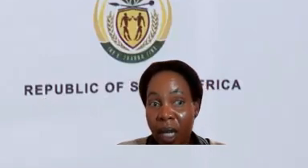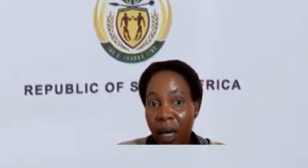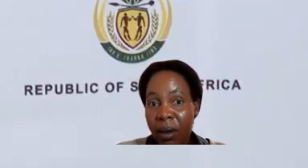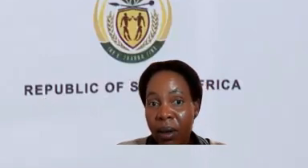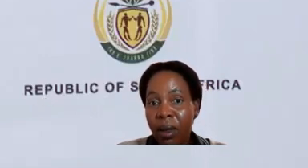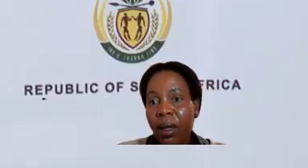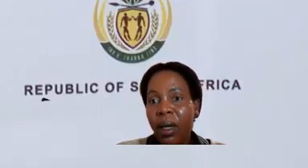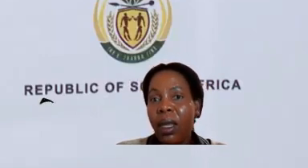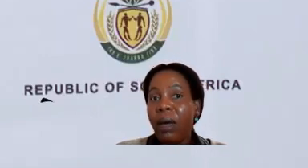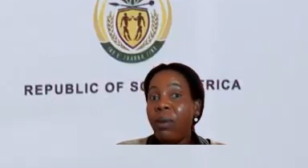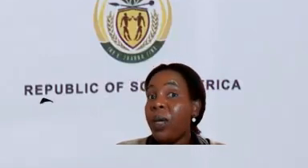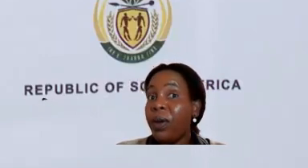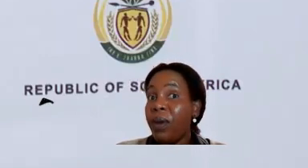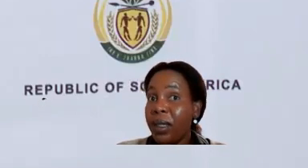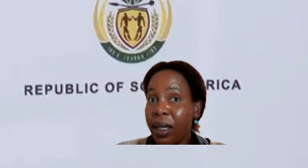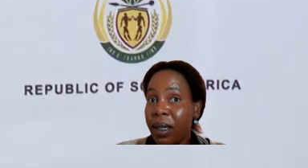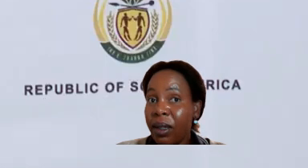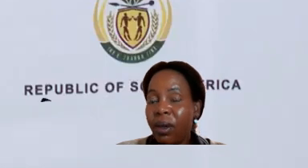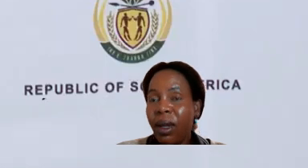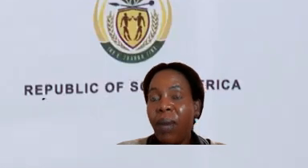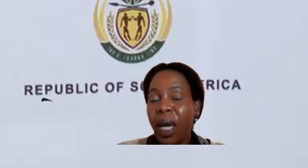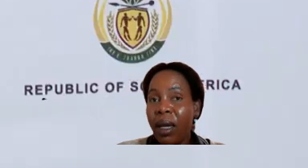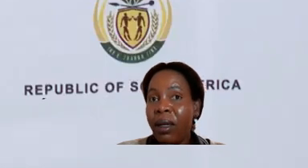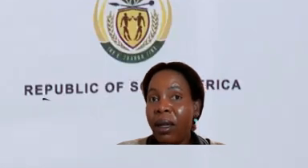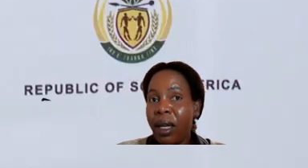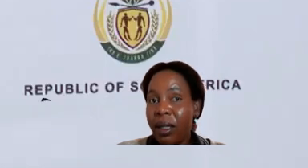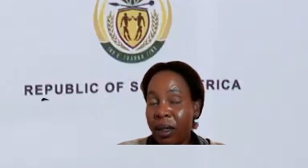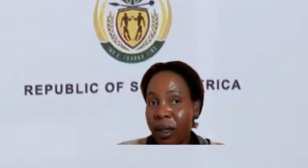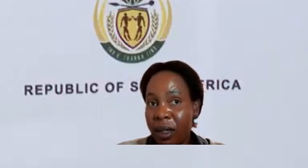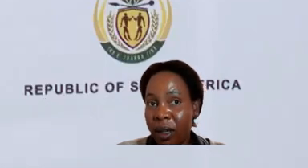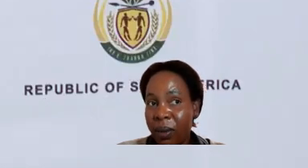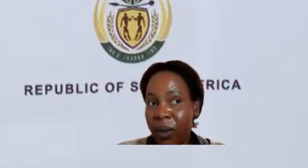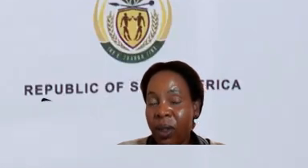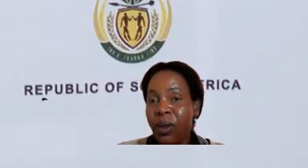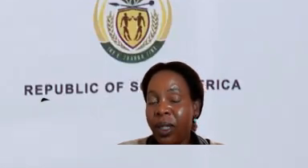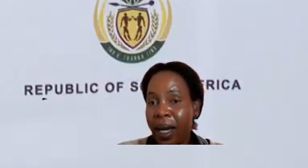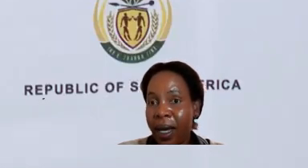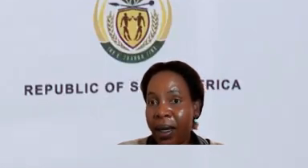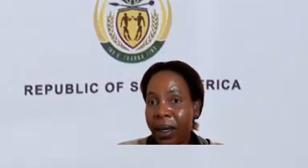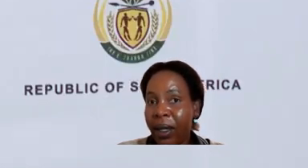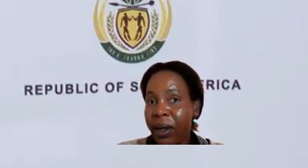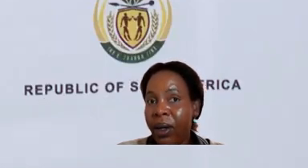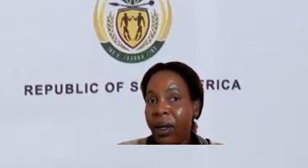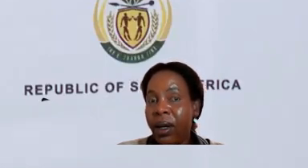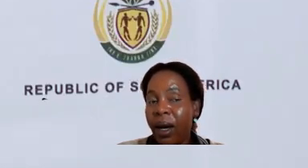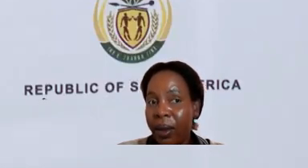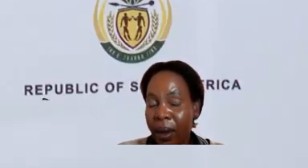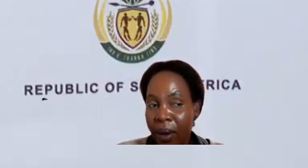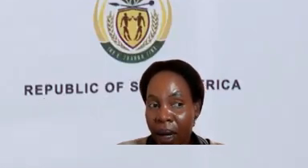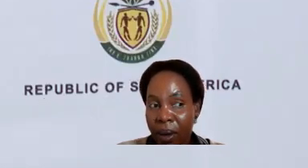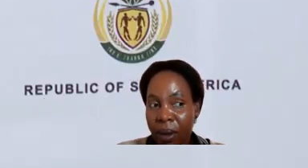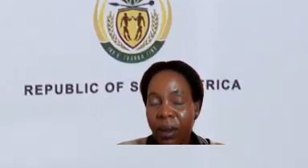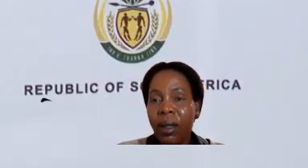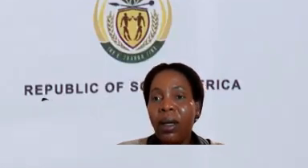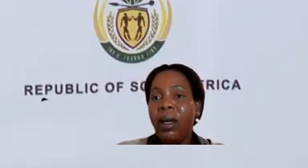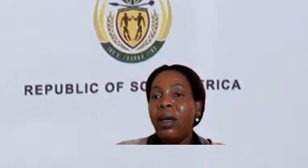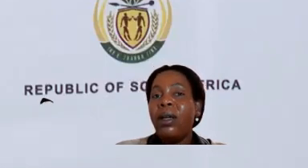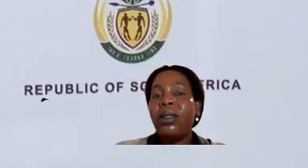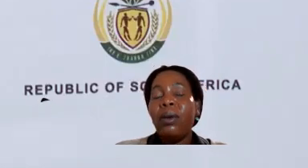made a journey out, they would be arrested. So they made a decision to stay